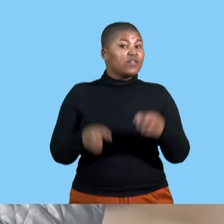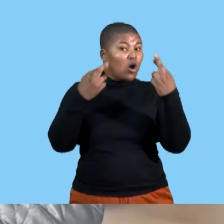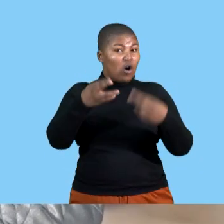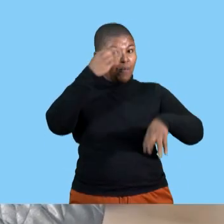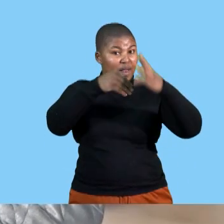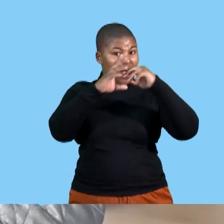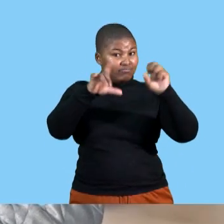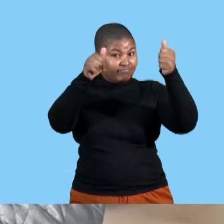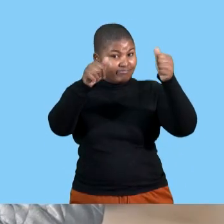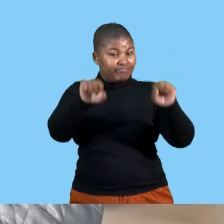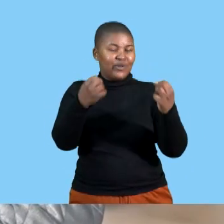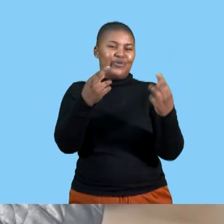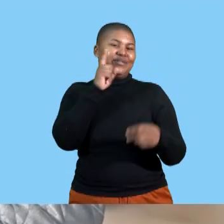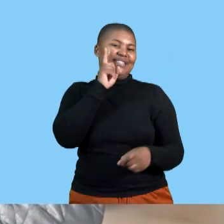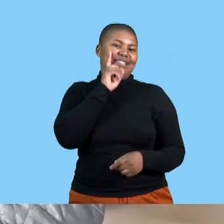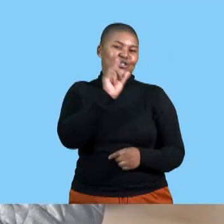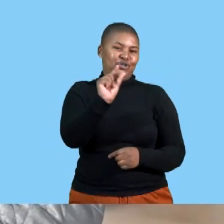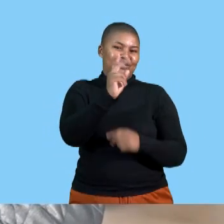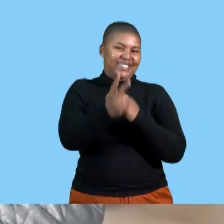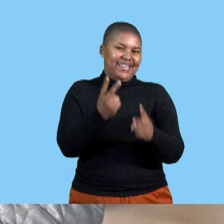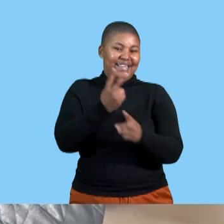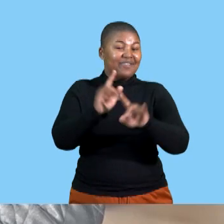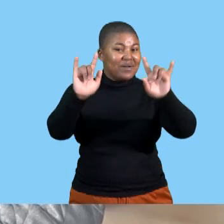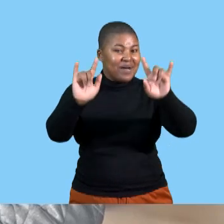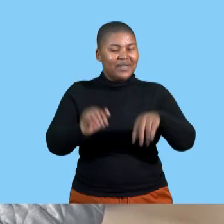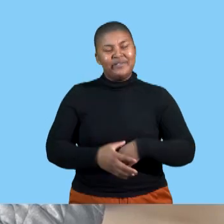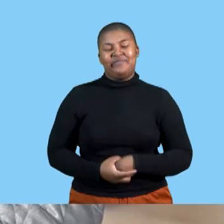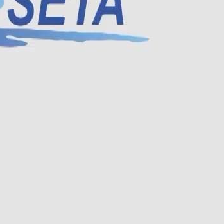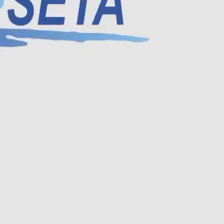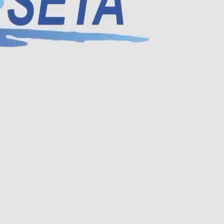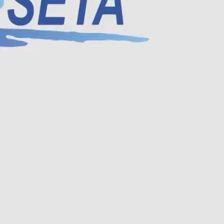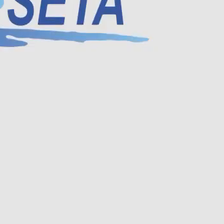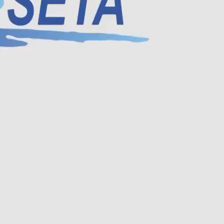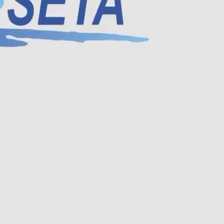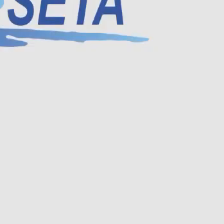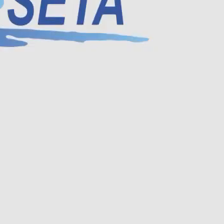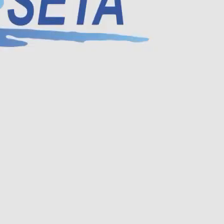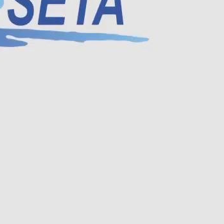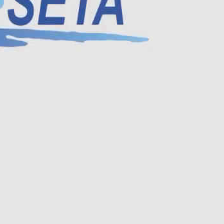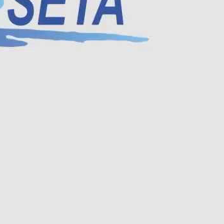see you next time. Goodbye.